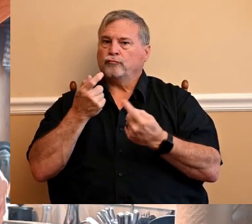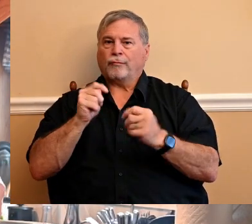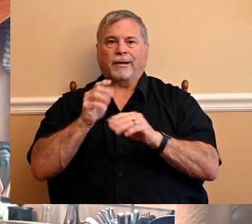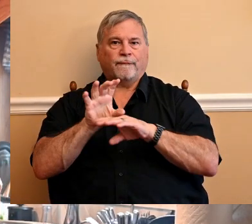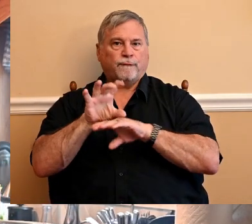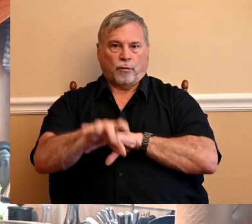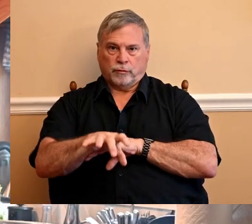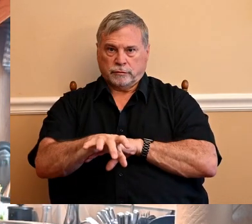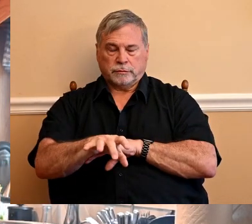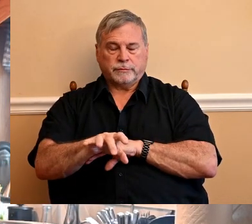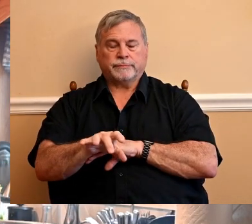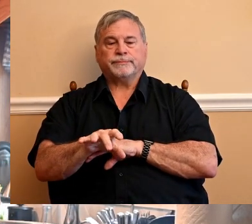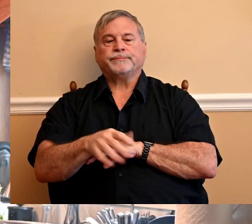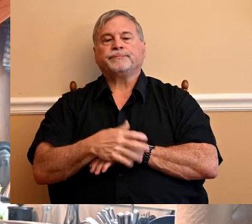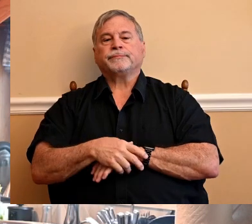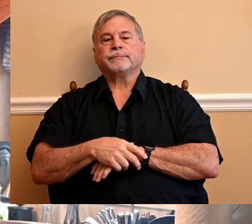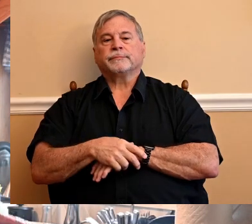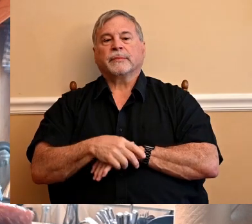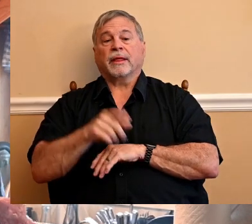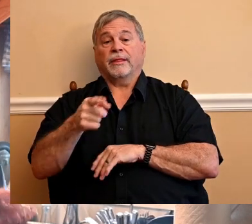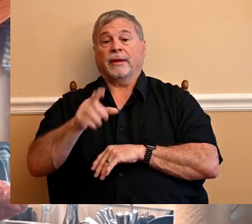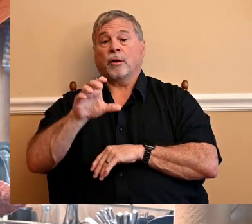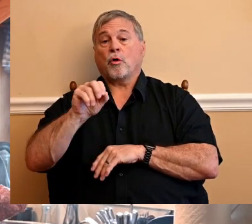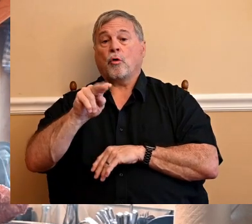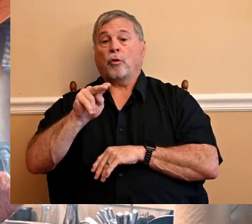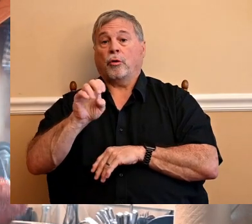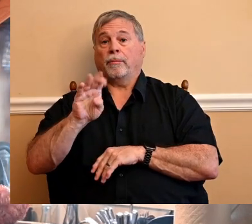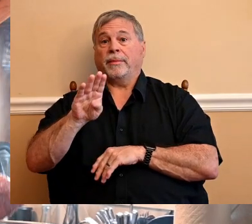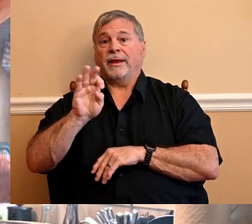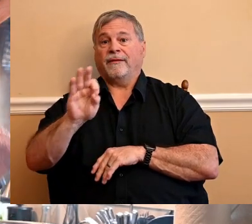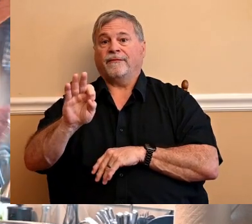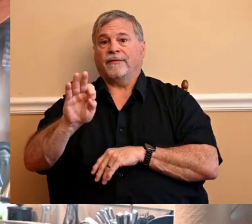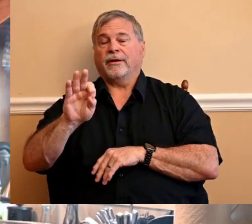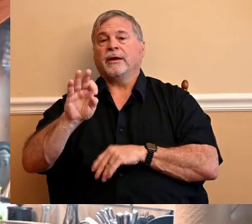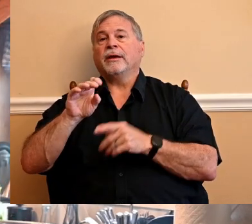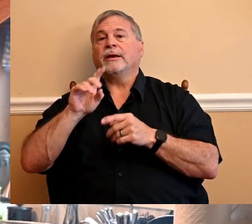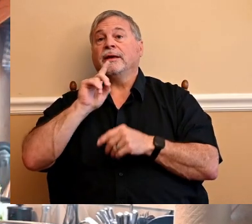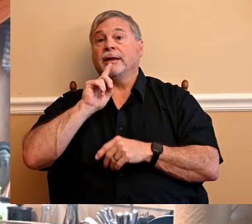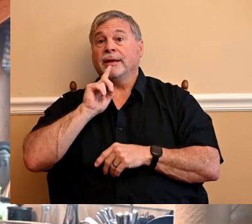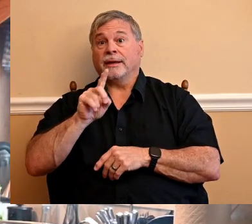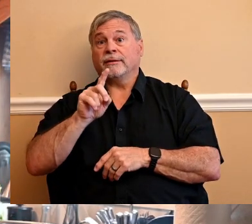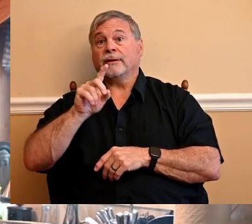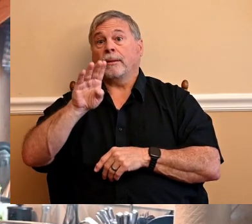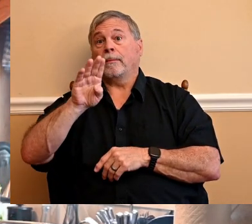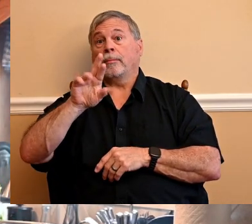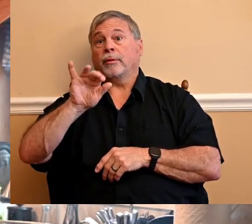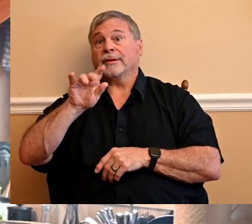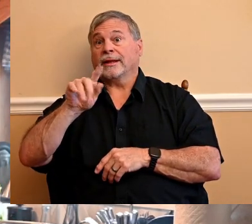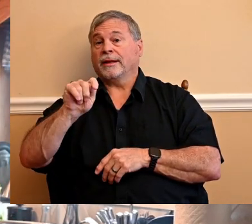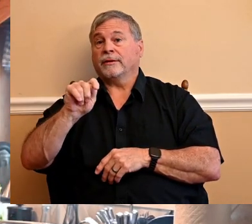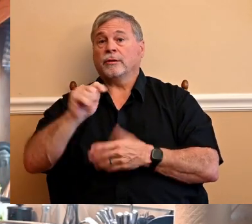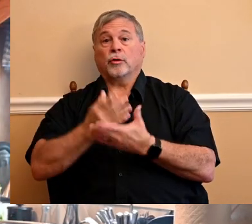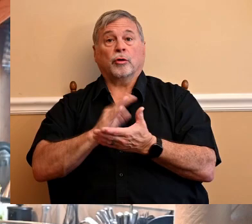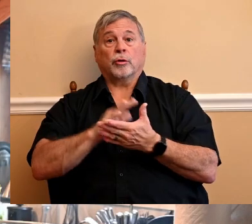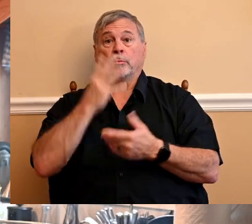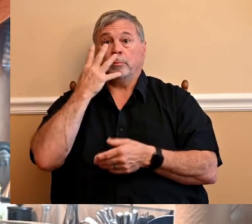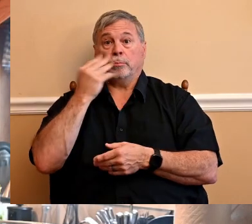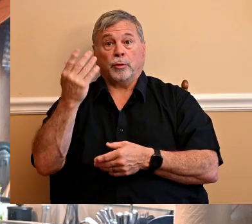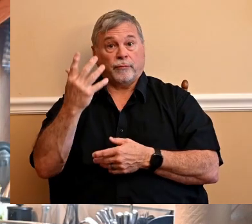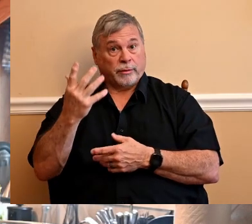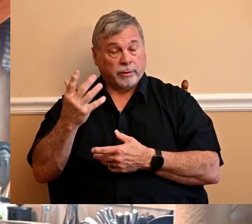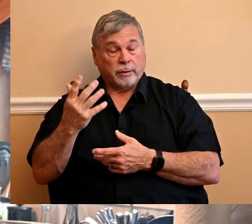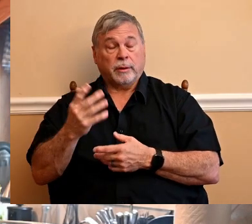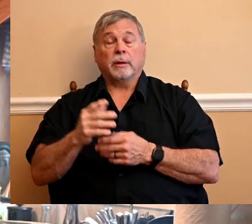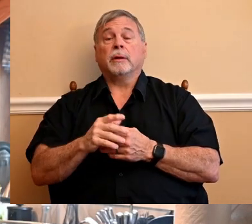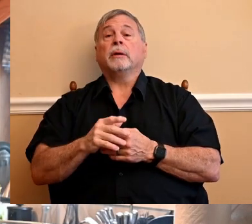Now this corned beef, which is a brisket, is cooked beautifully. 90 minutes is all you needed on this. This is going to shred